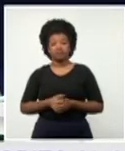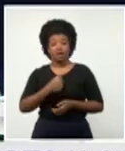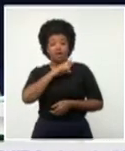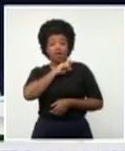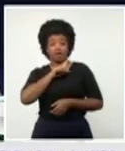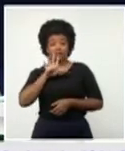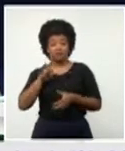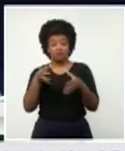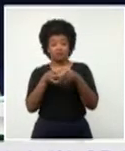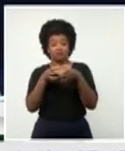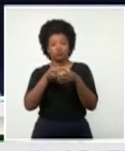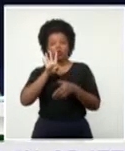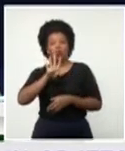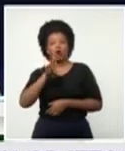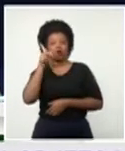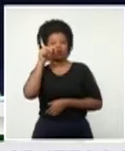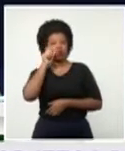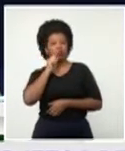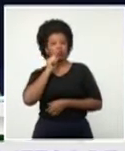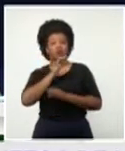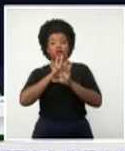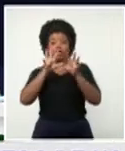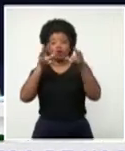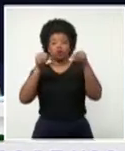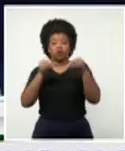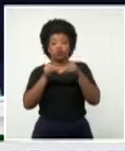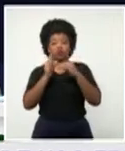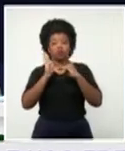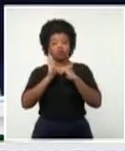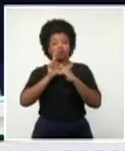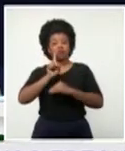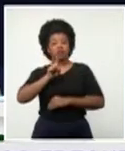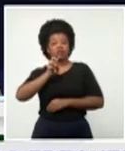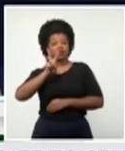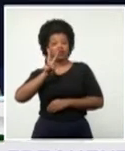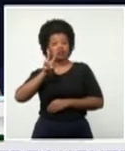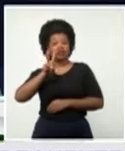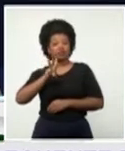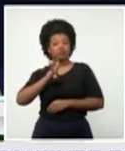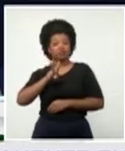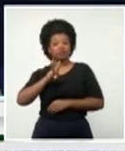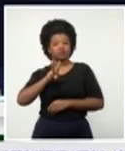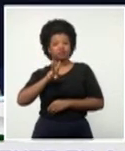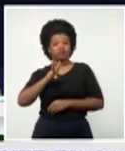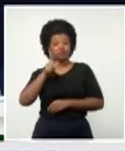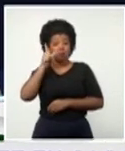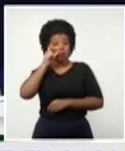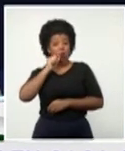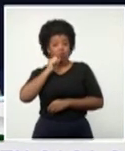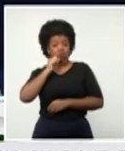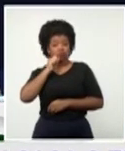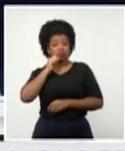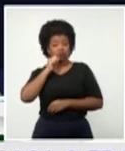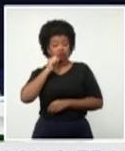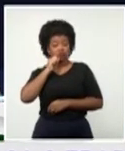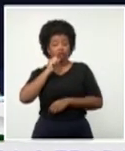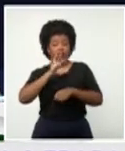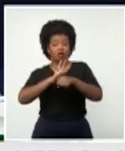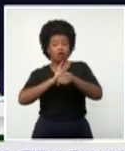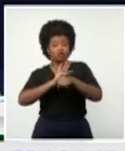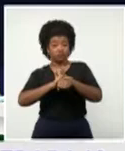Of the 5 cases diagnosed yesterday, 4 are male, accumulating 1,132 of